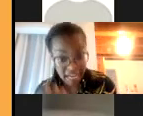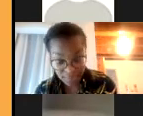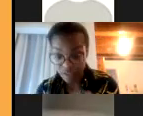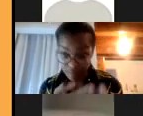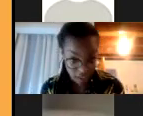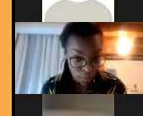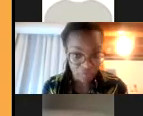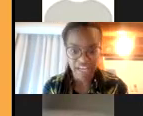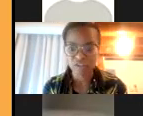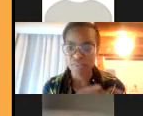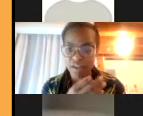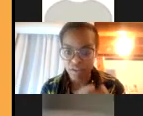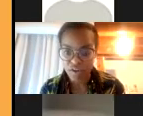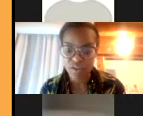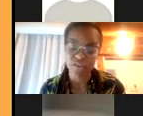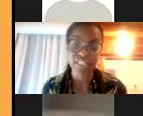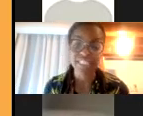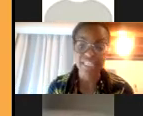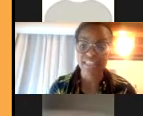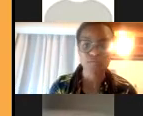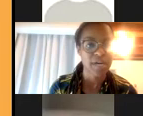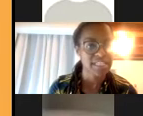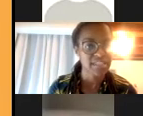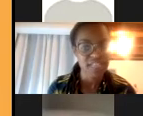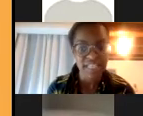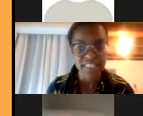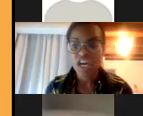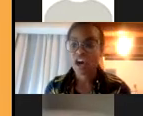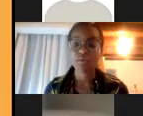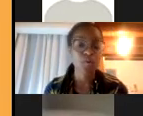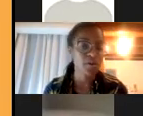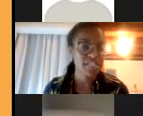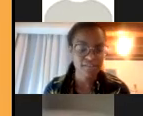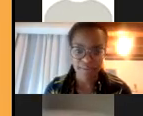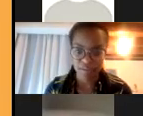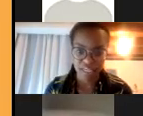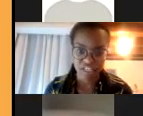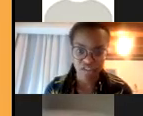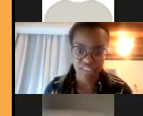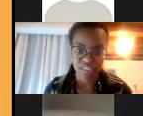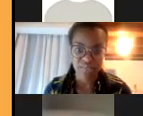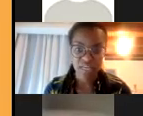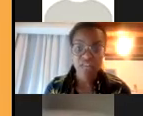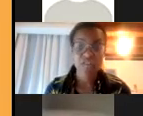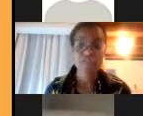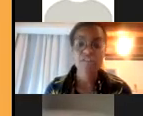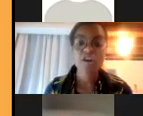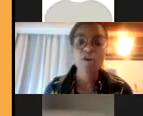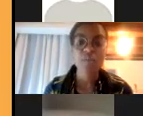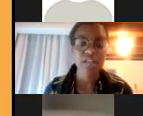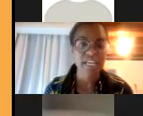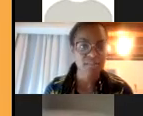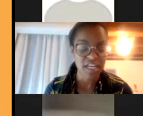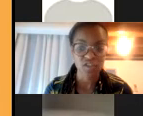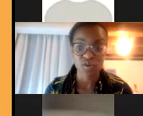by hospitals, medical providers without their notice or consent, and those positive tests are reported to the family regulation system. There's often